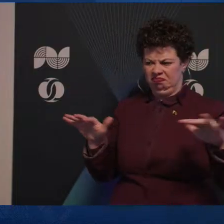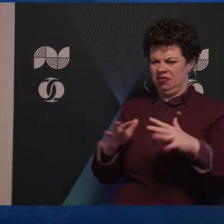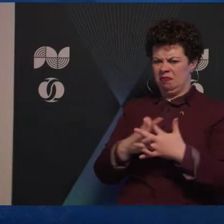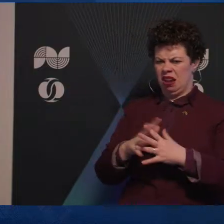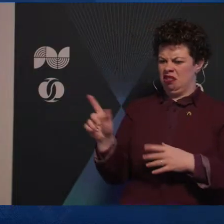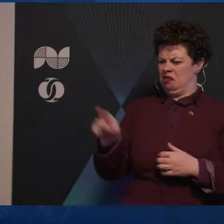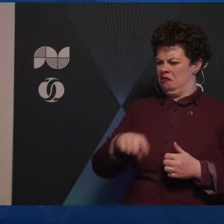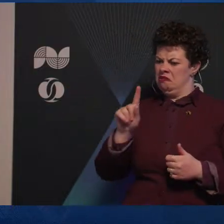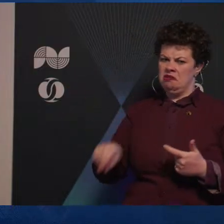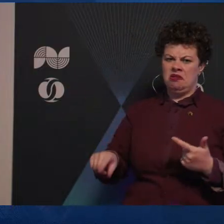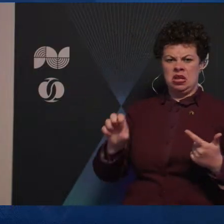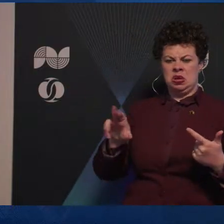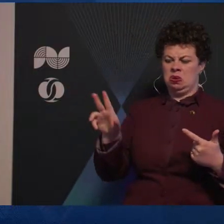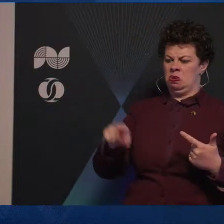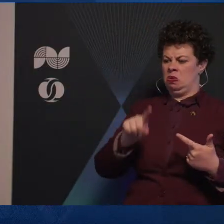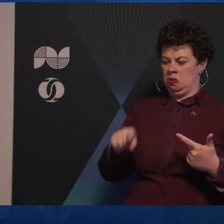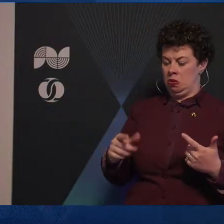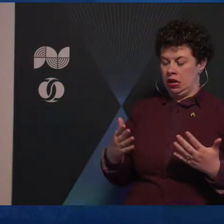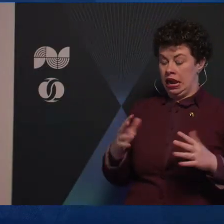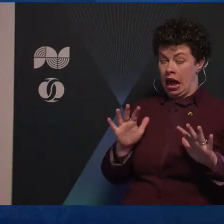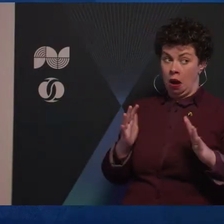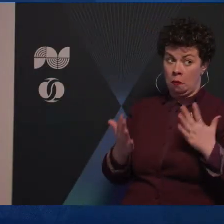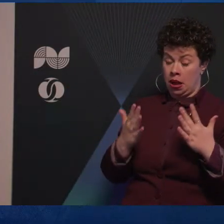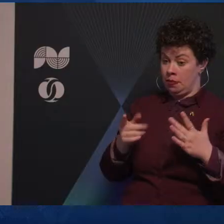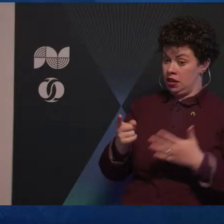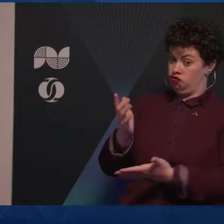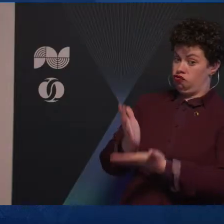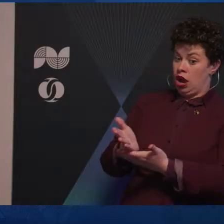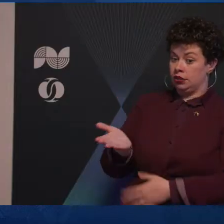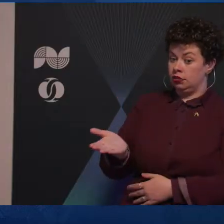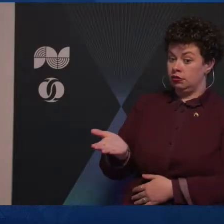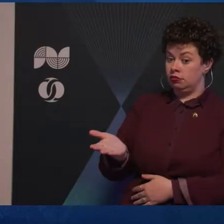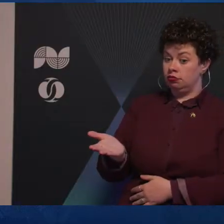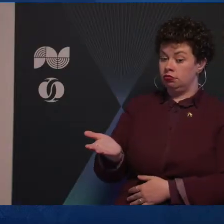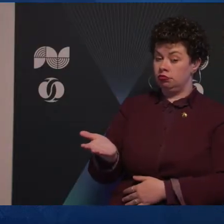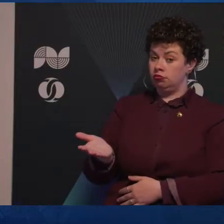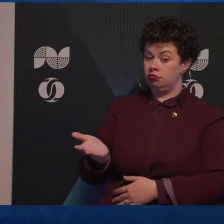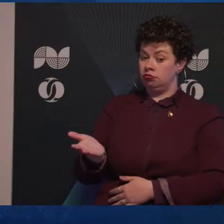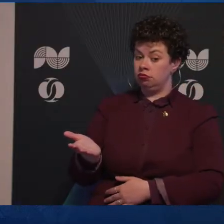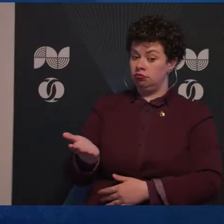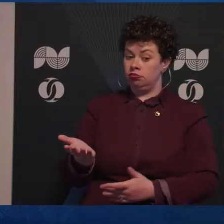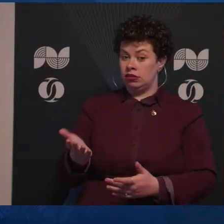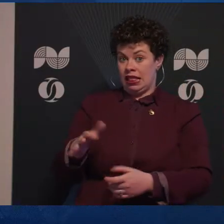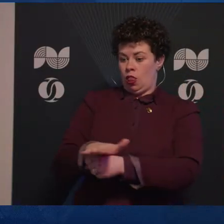EU realized that they had to support the local industry?